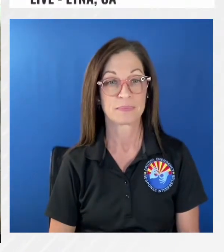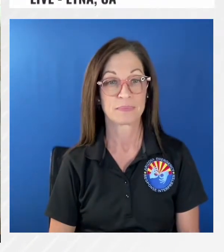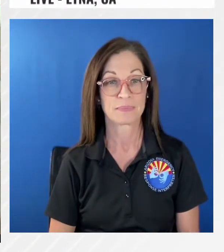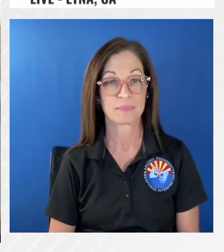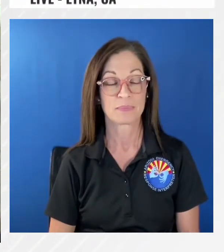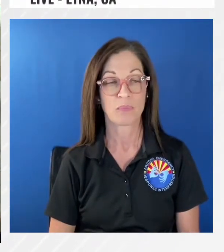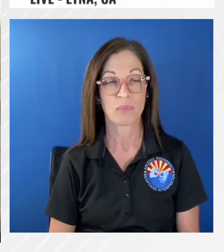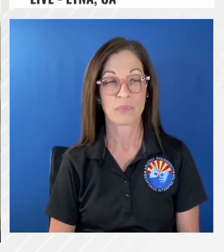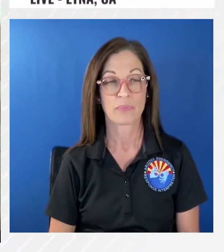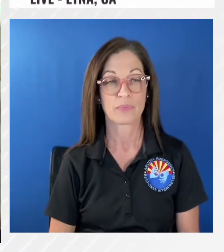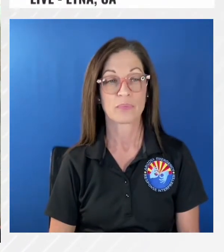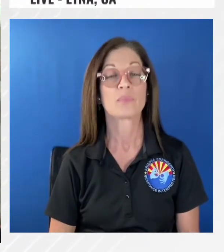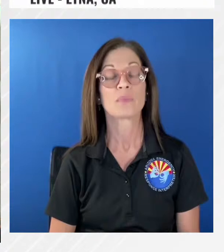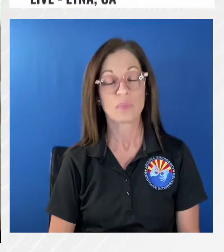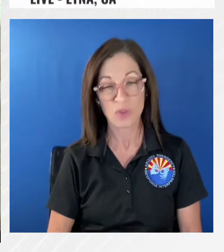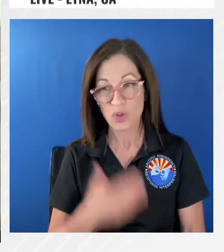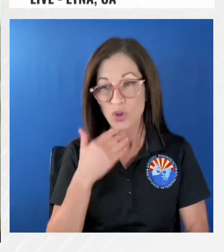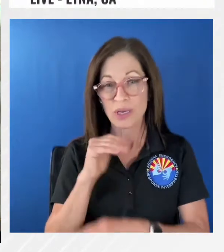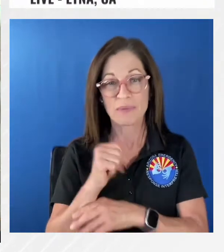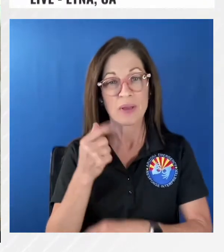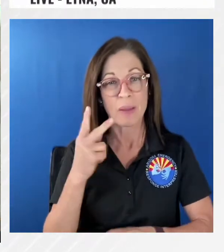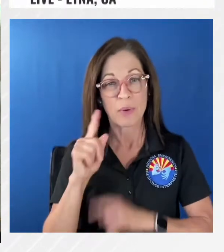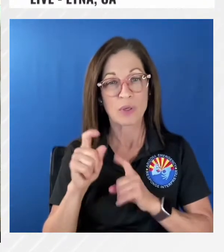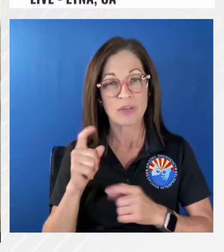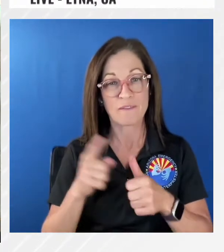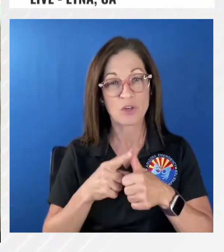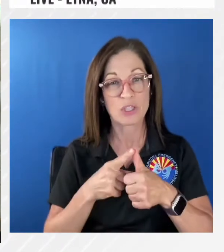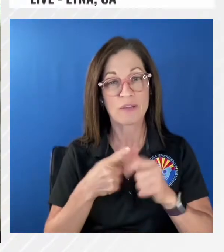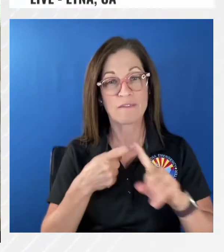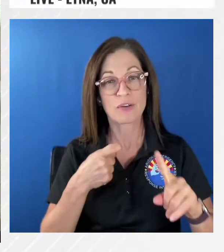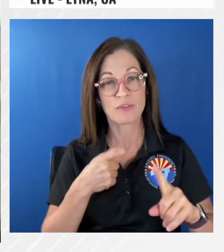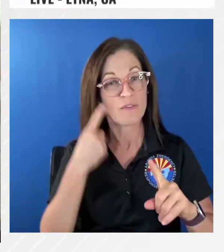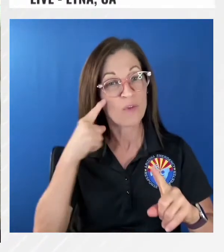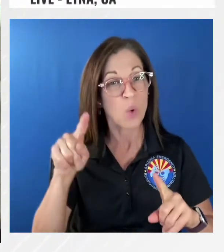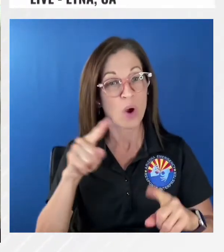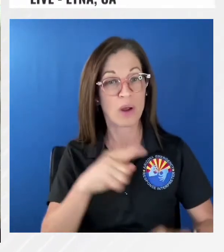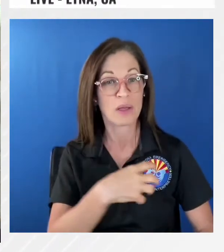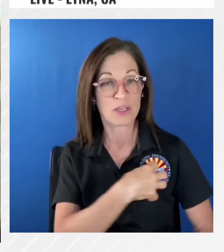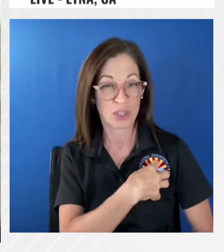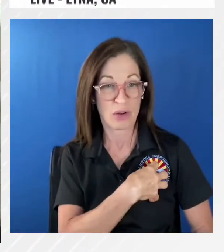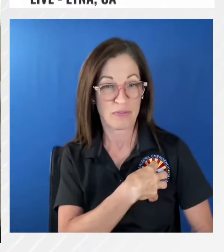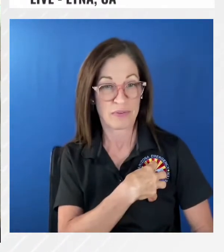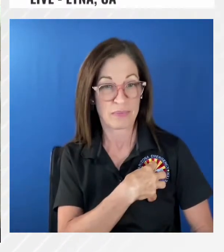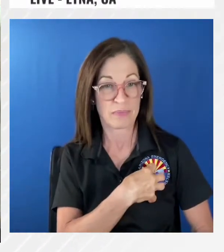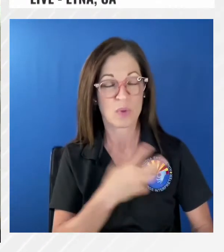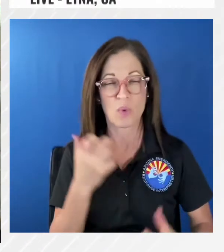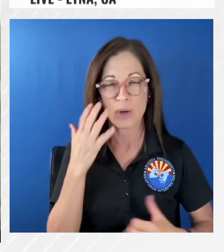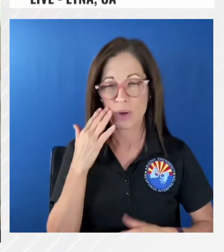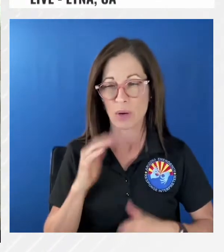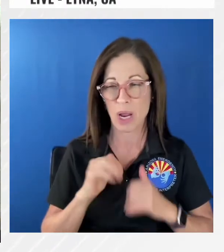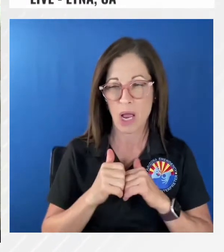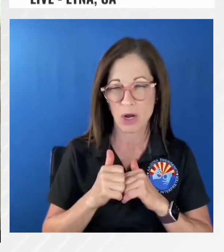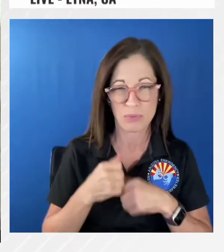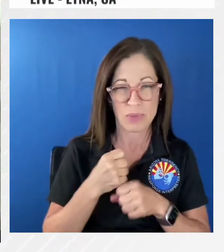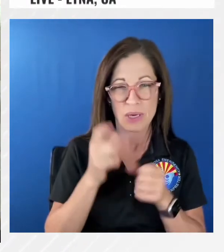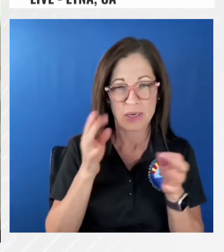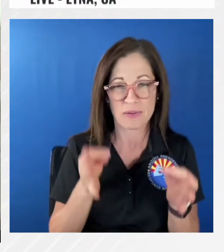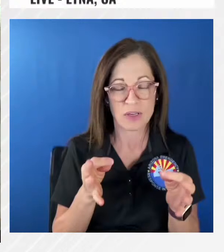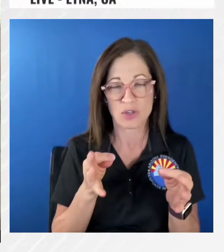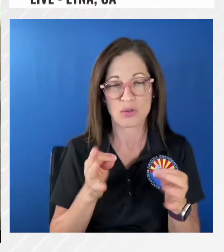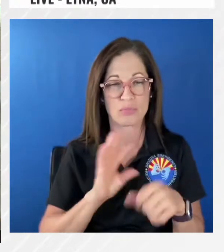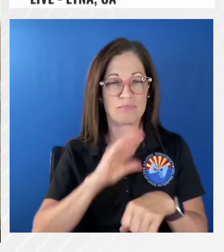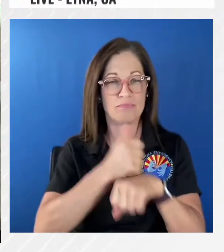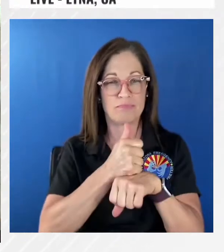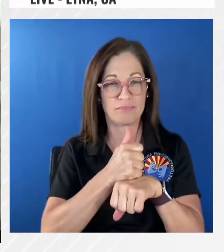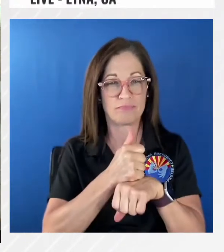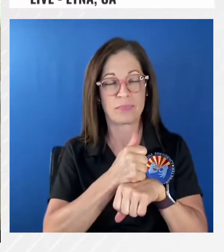Good evening. We have a couple questions. The first question is going to be for the sheriff. They want to know, how do you make the decision to put an evacuation either in a warning